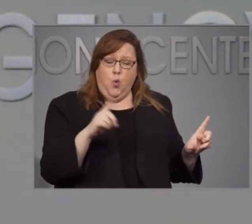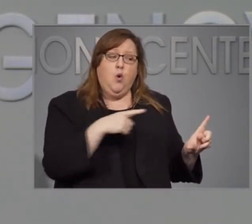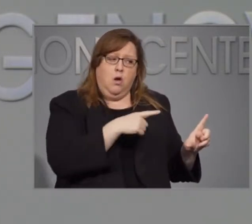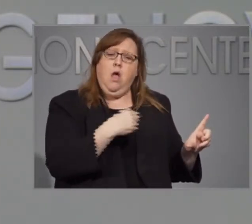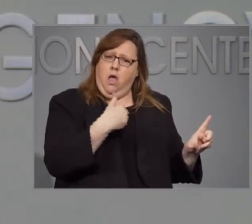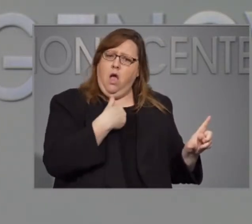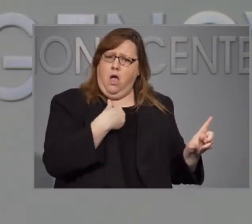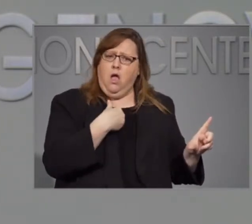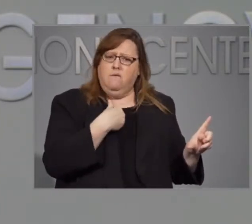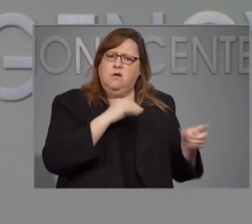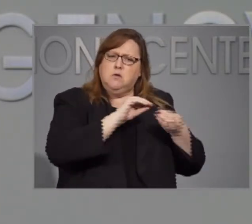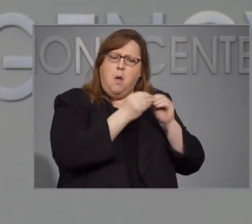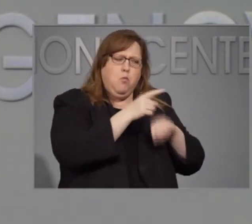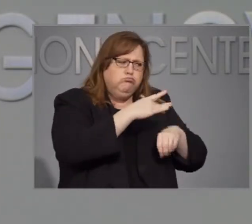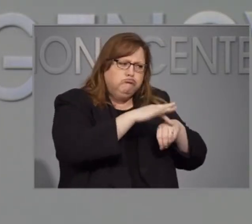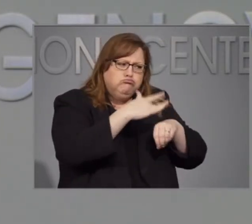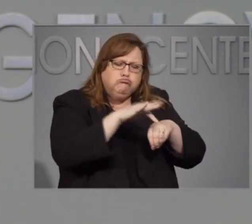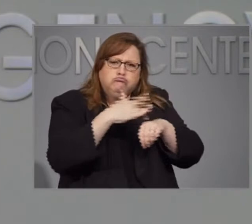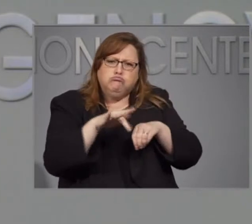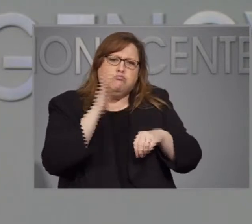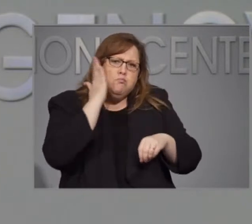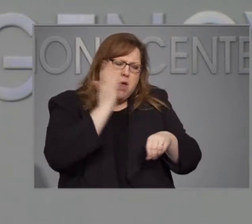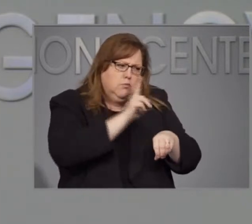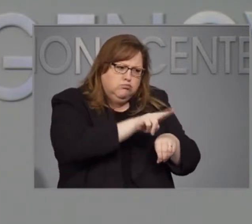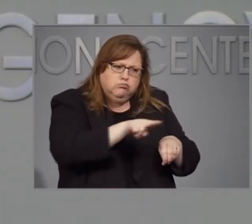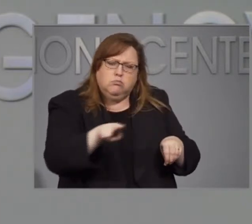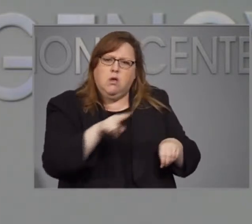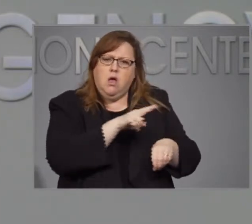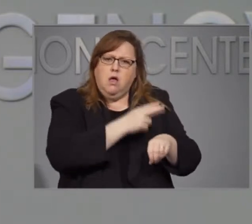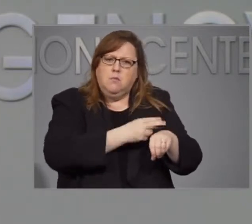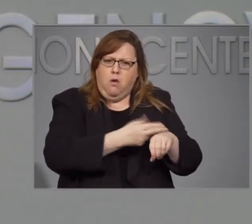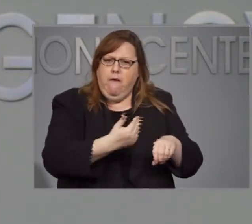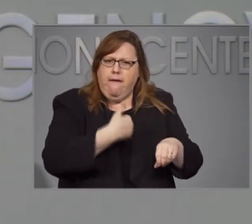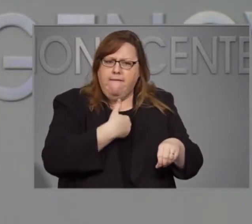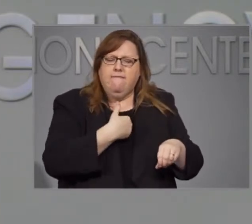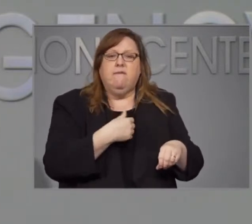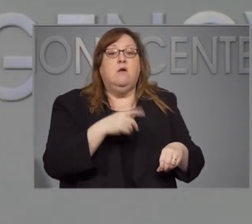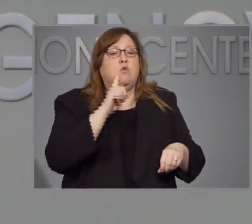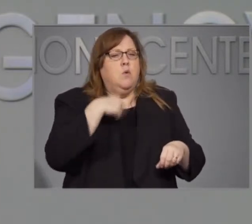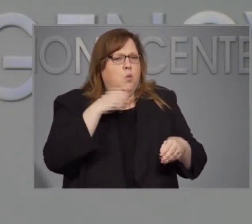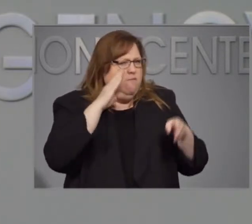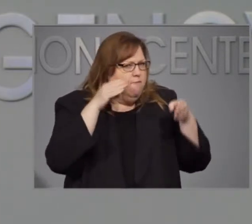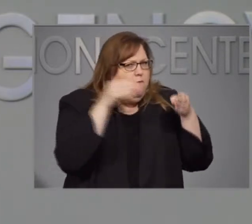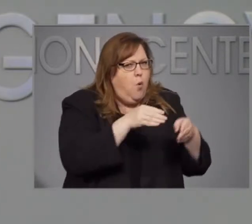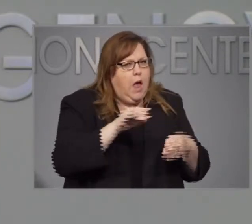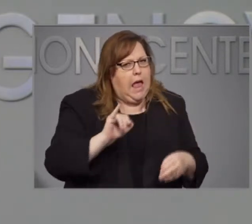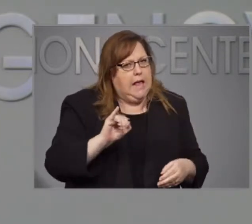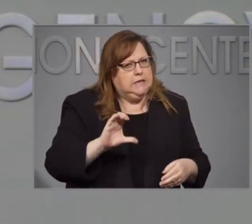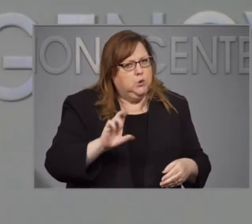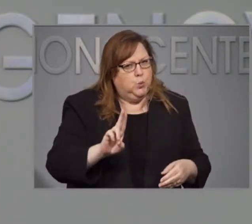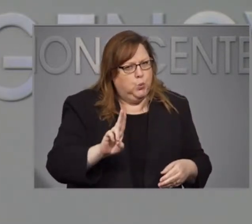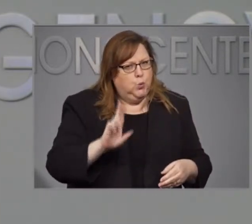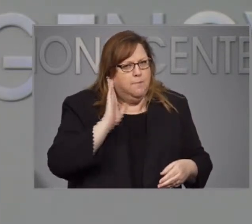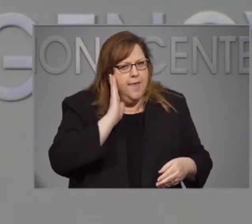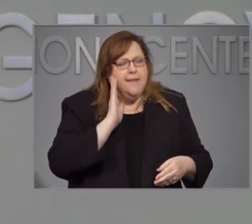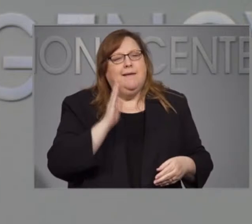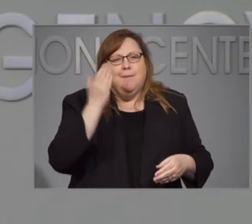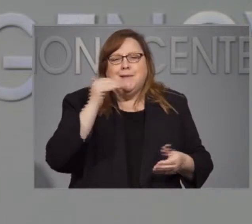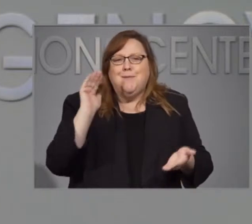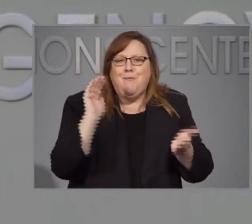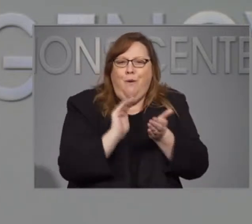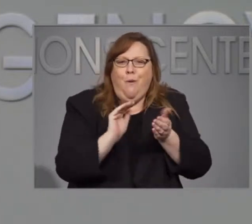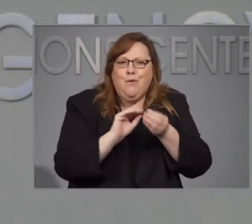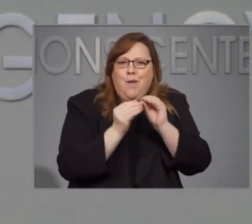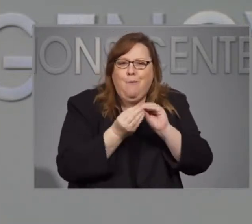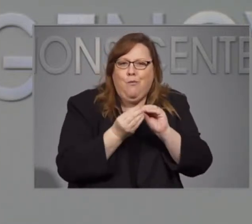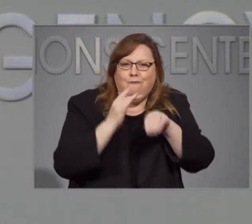think ICU beds is the thing we watch most closely. We know that that is a smaller resource for us as a state. There's a smaller